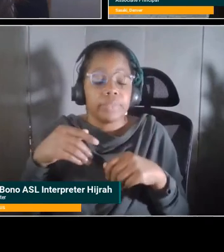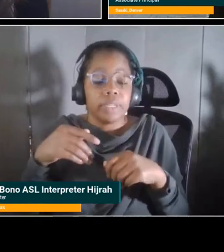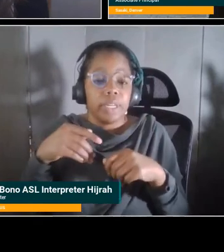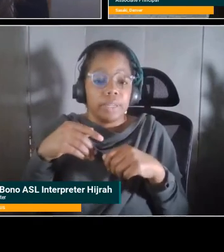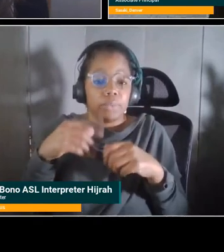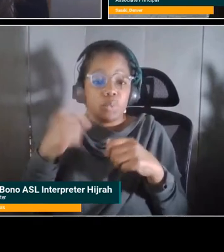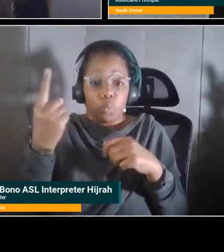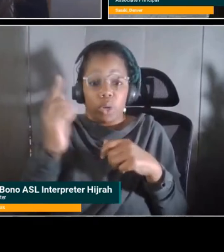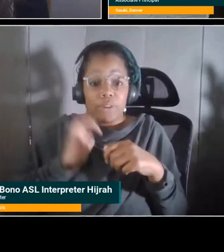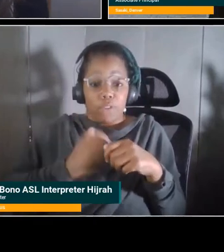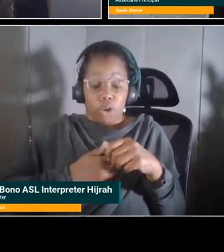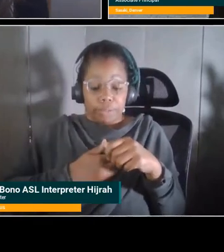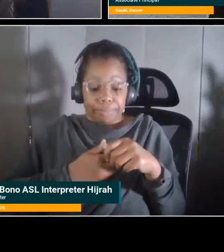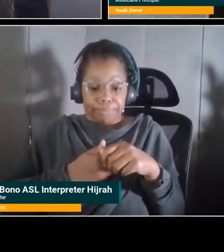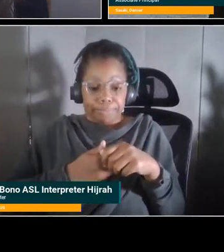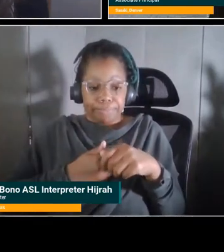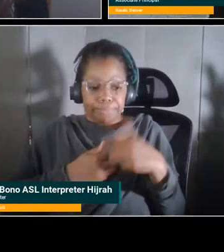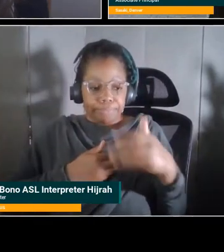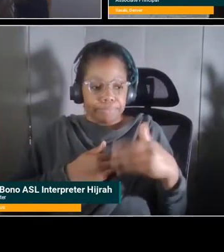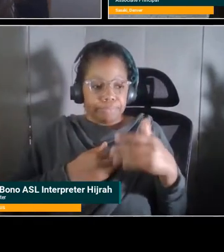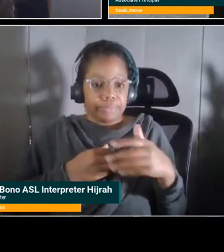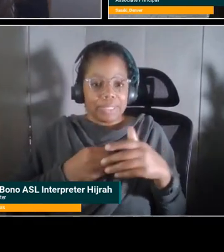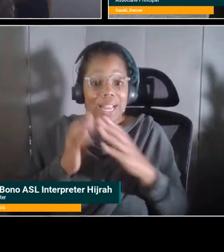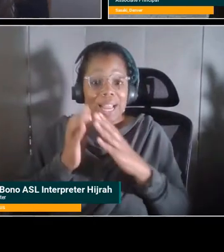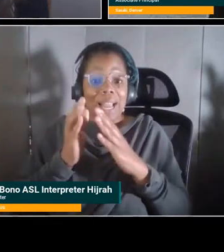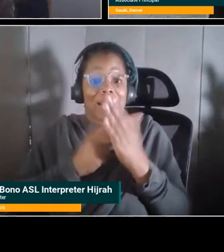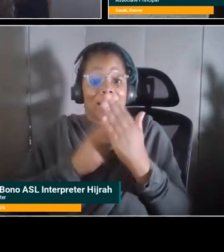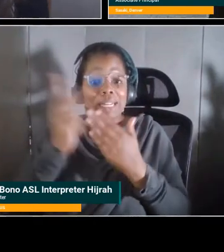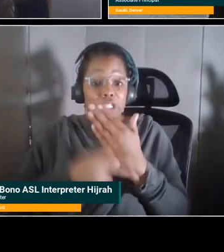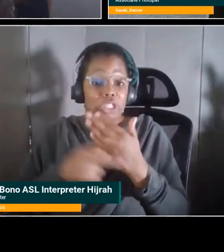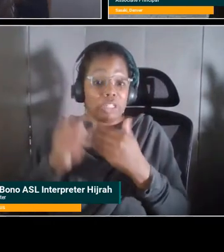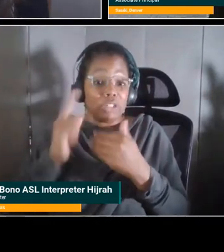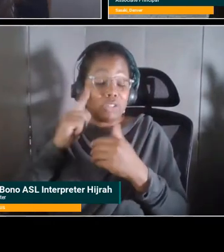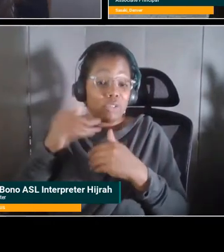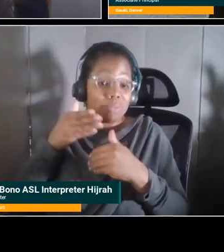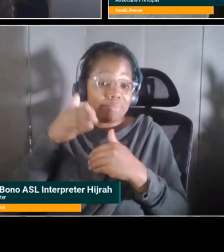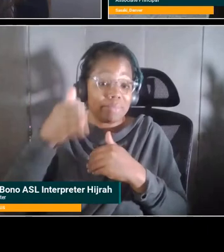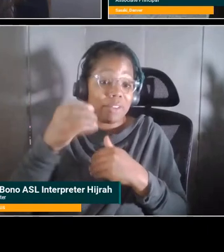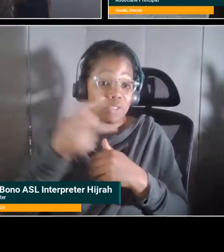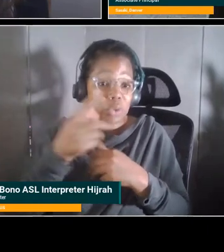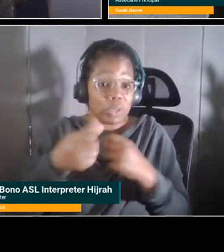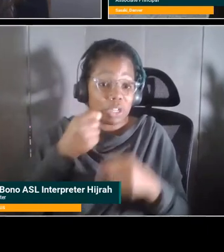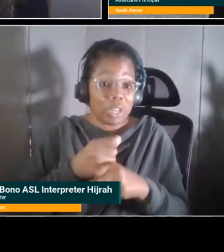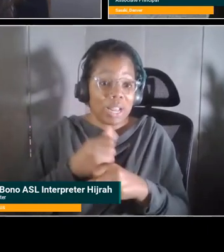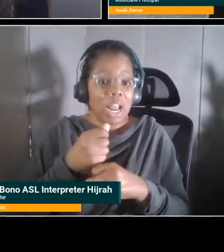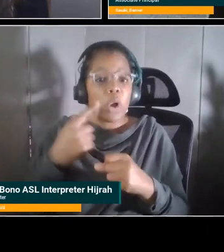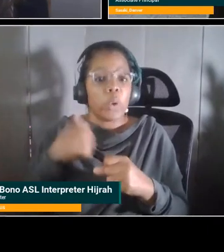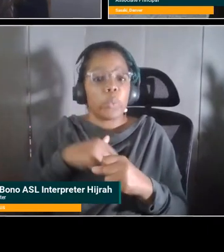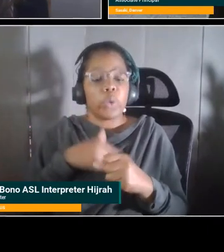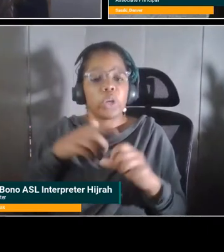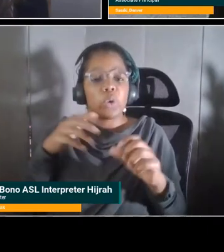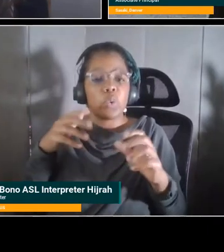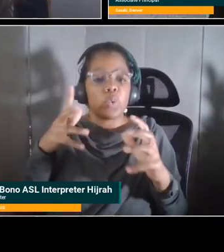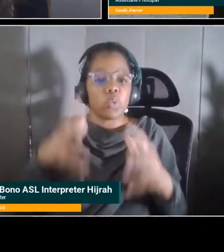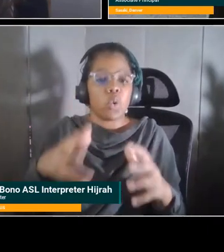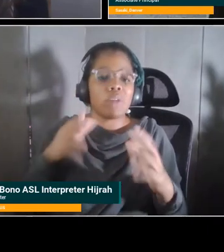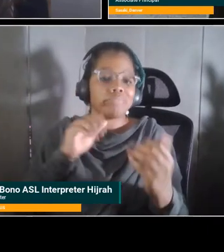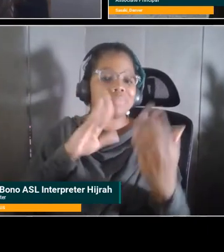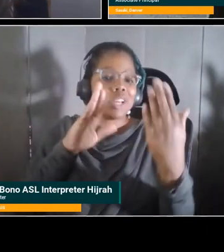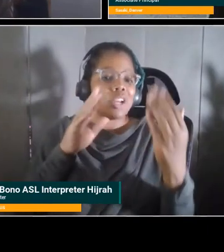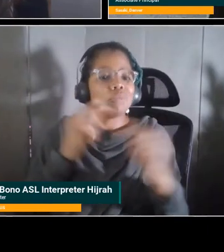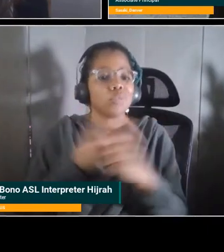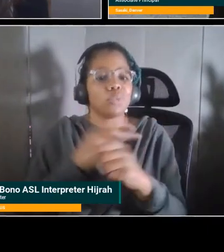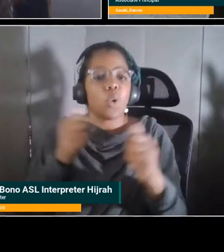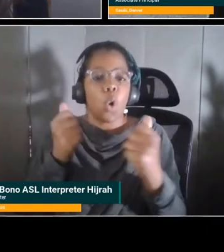One of our initiatives over the next couple of years will be taking that all lands approach to thinking about, you know, planning